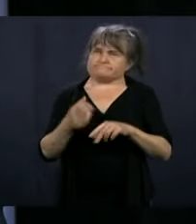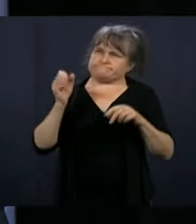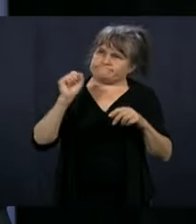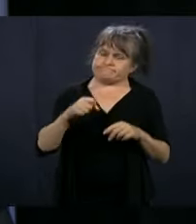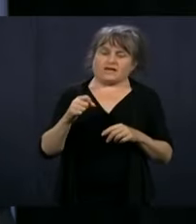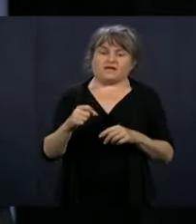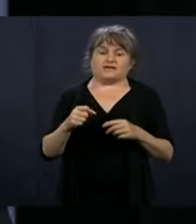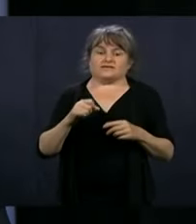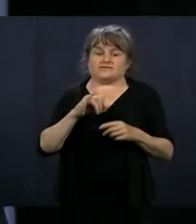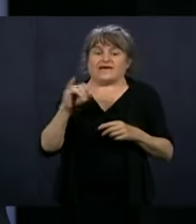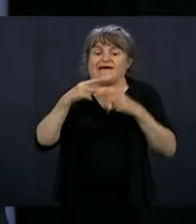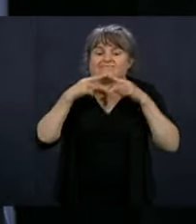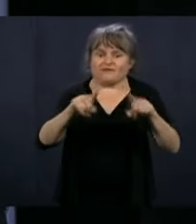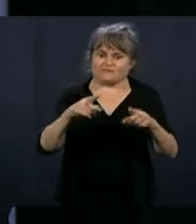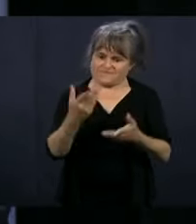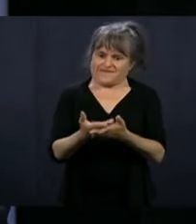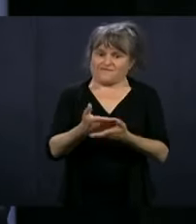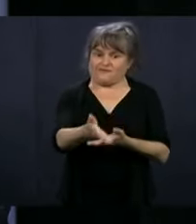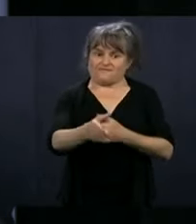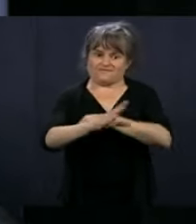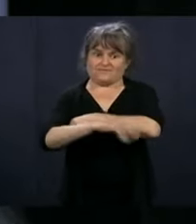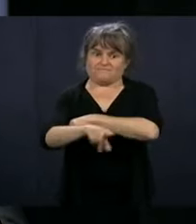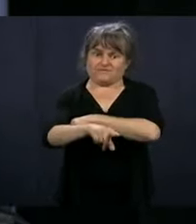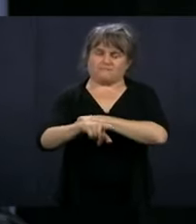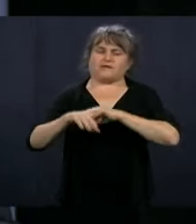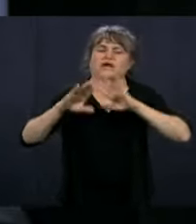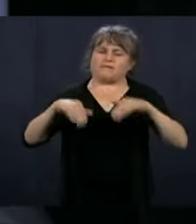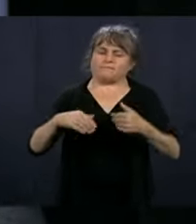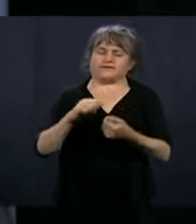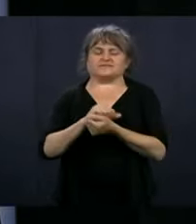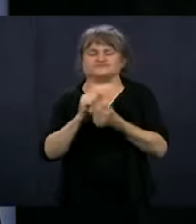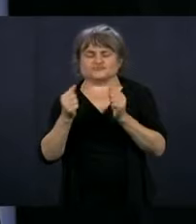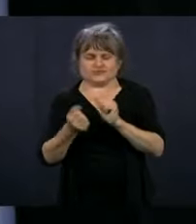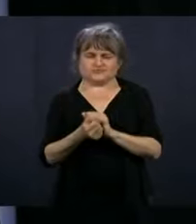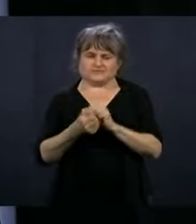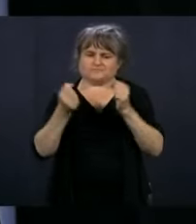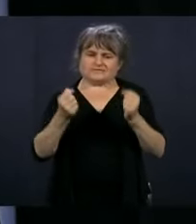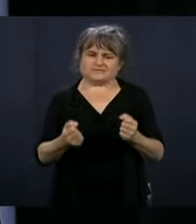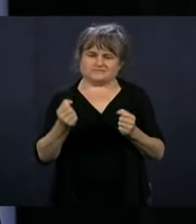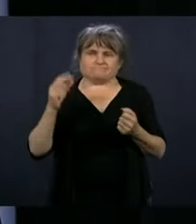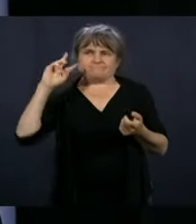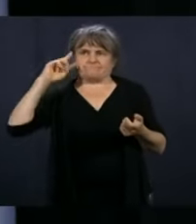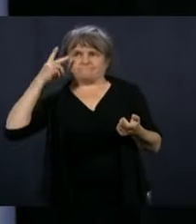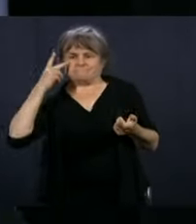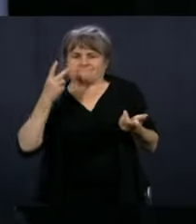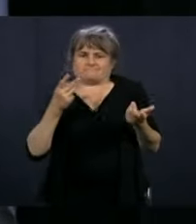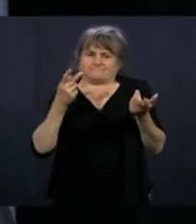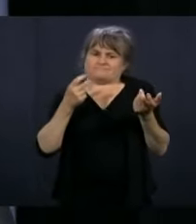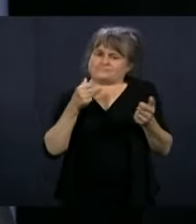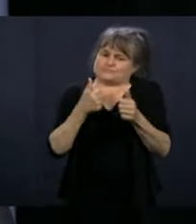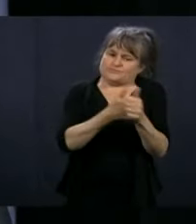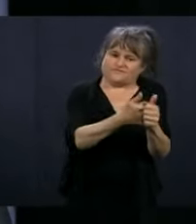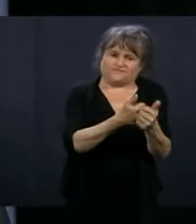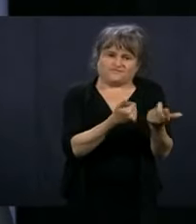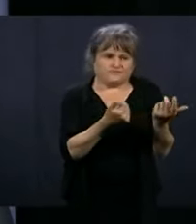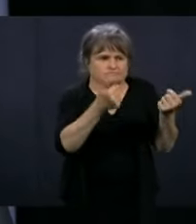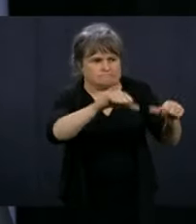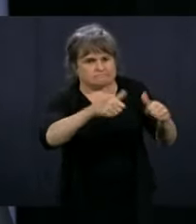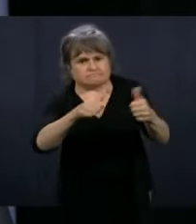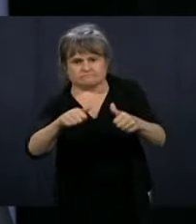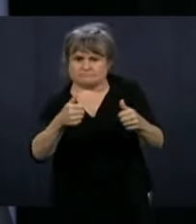there's always a possibility of readjusting things. We deconfine gradually. We look at the impacts. We